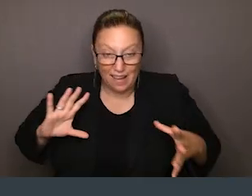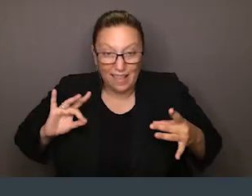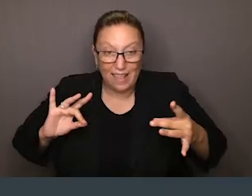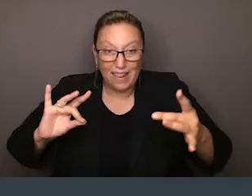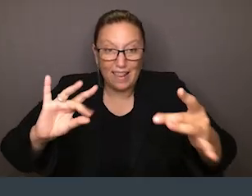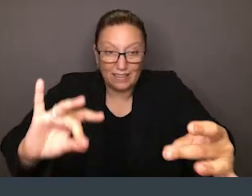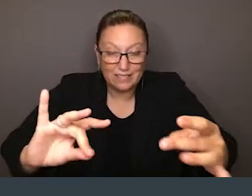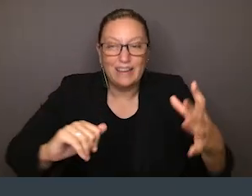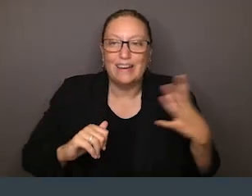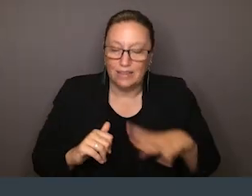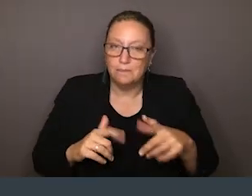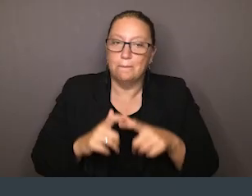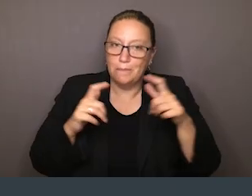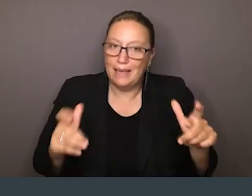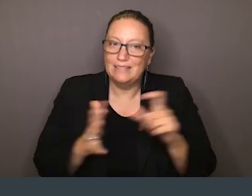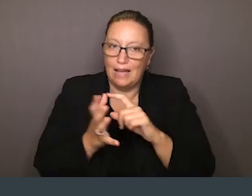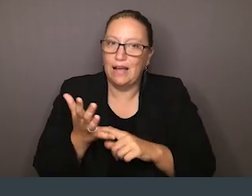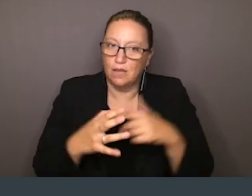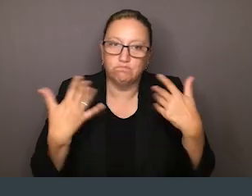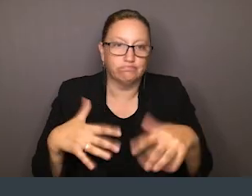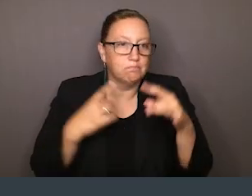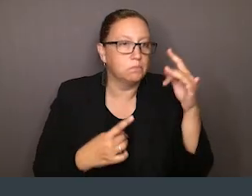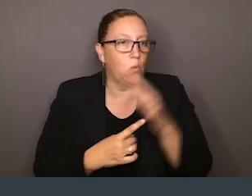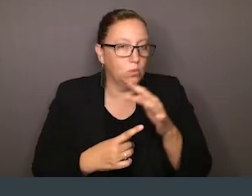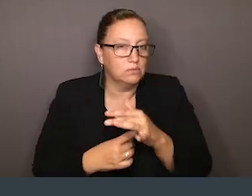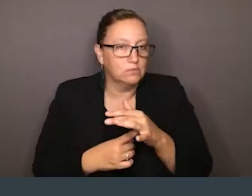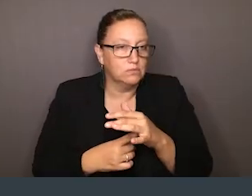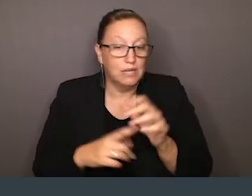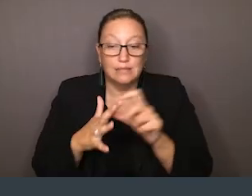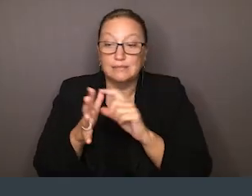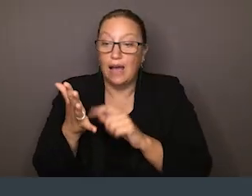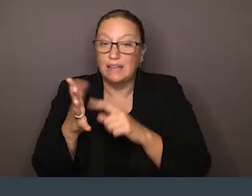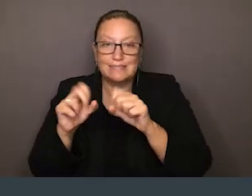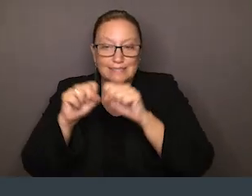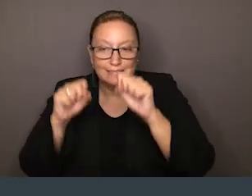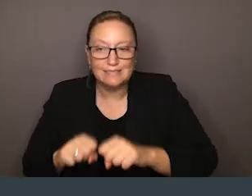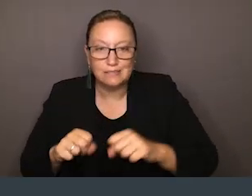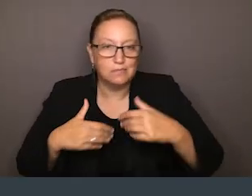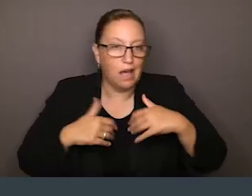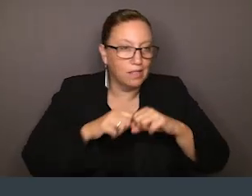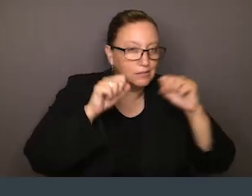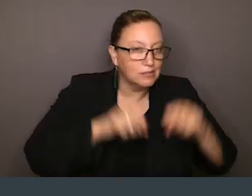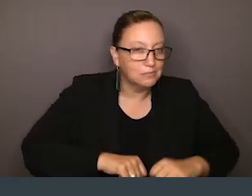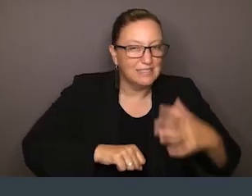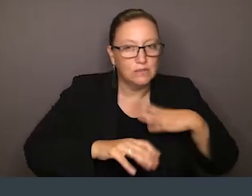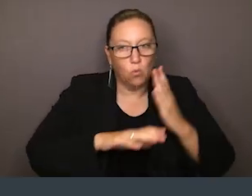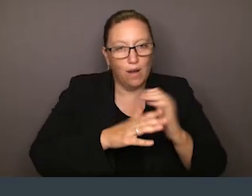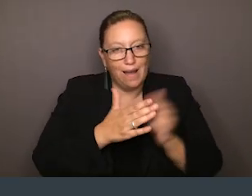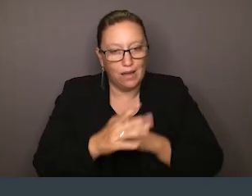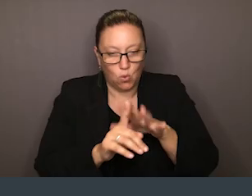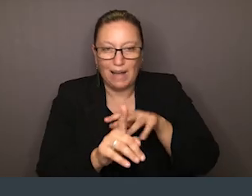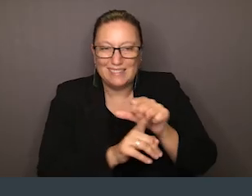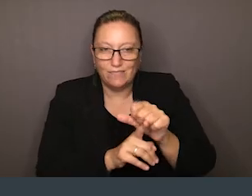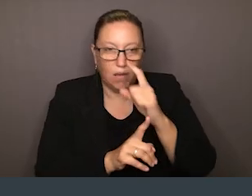working hard with health departments and data systems to make sure that people with intellectual disability can